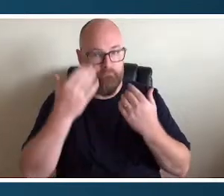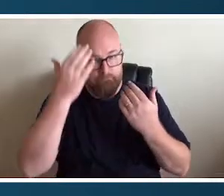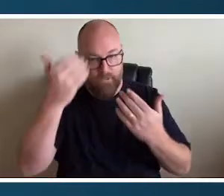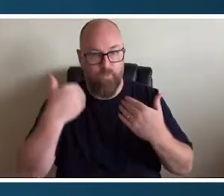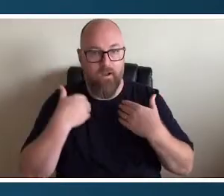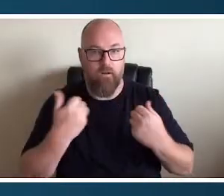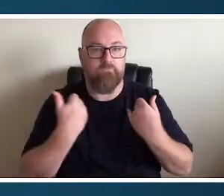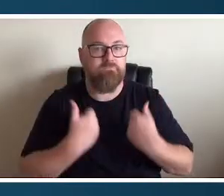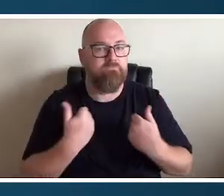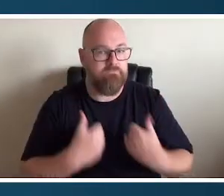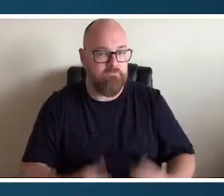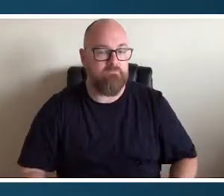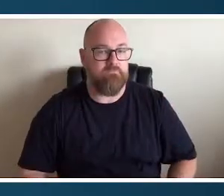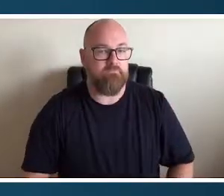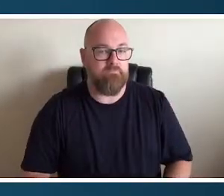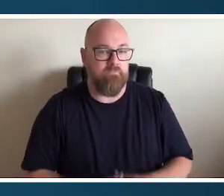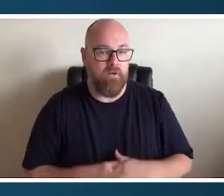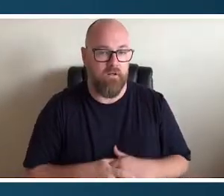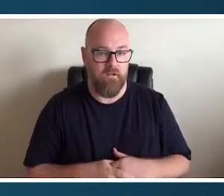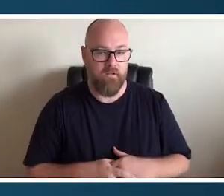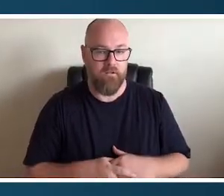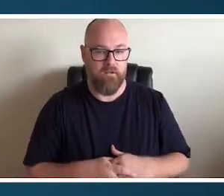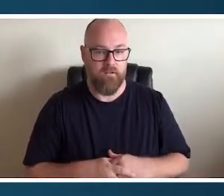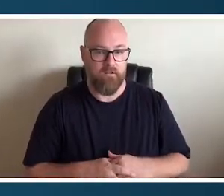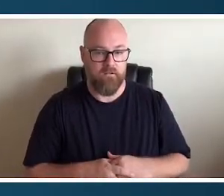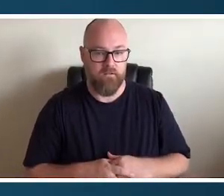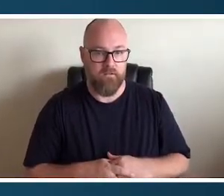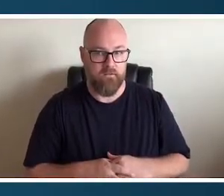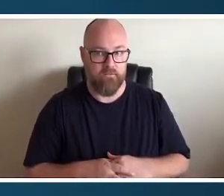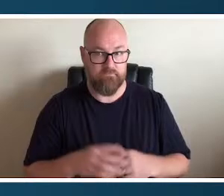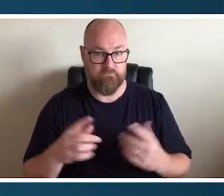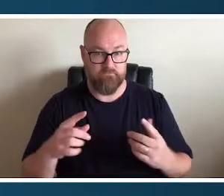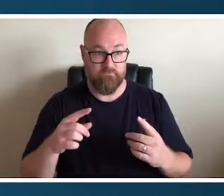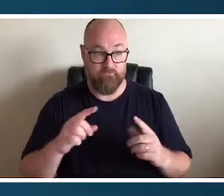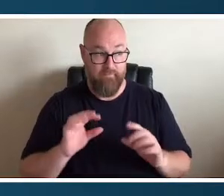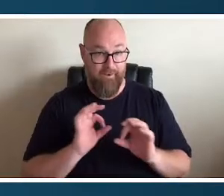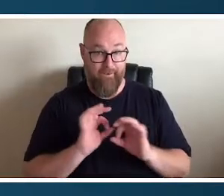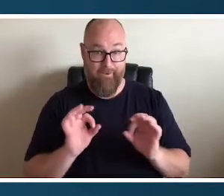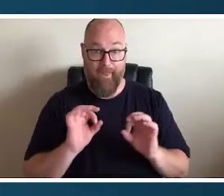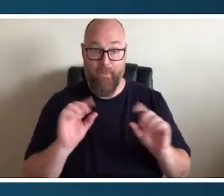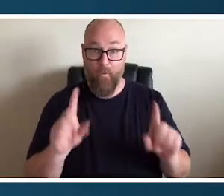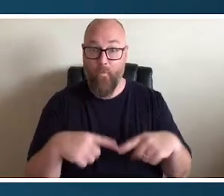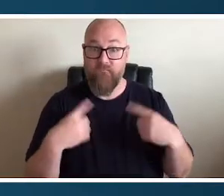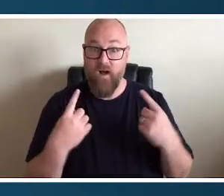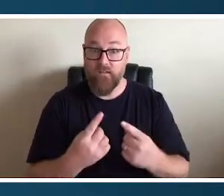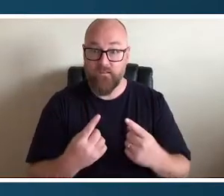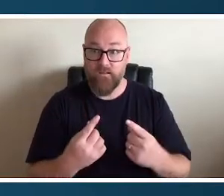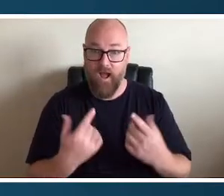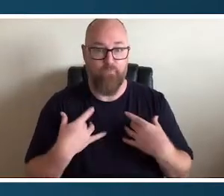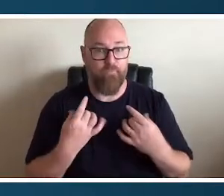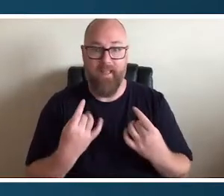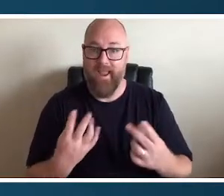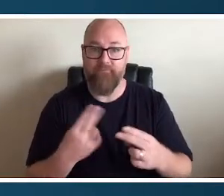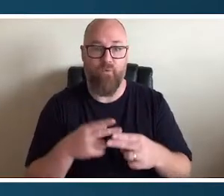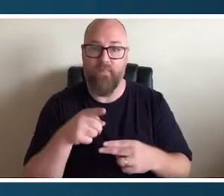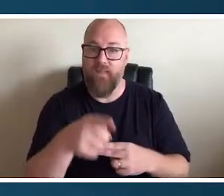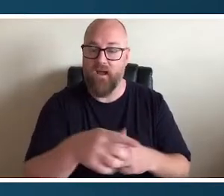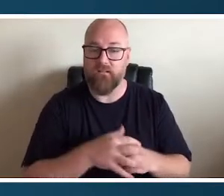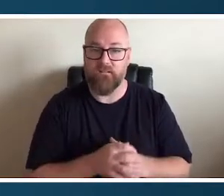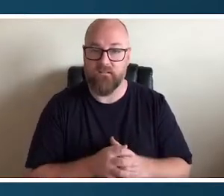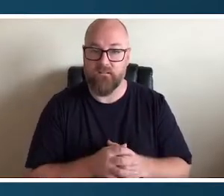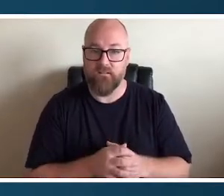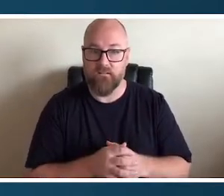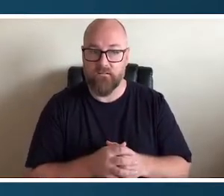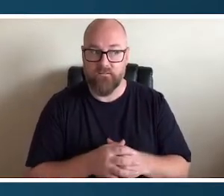the coming years. None of us in the community or in our health systems is prepared for that. So this